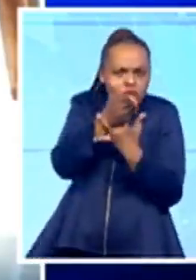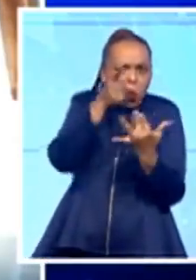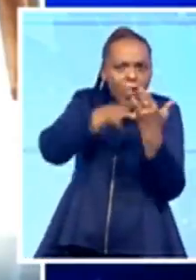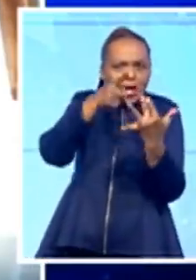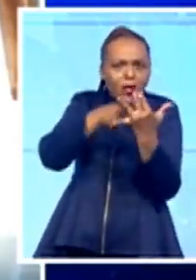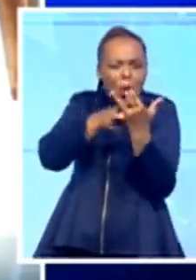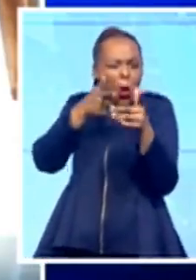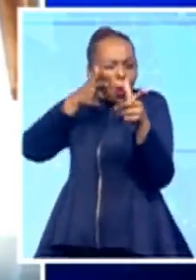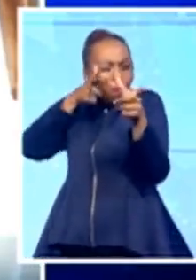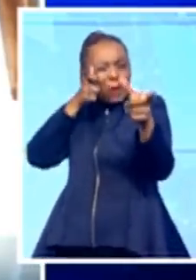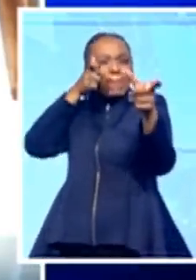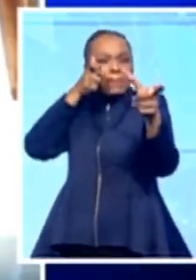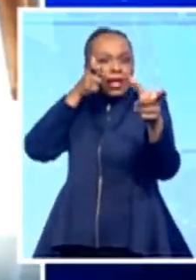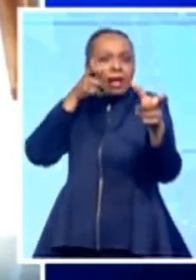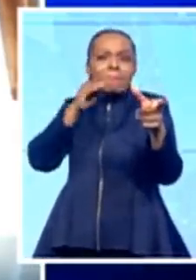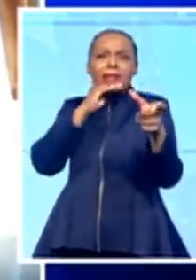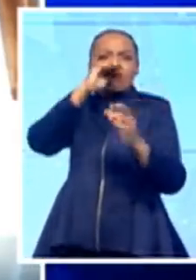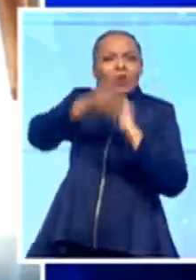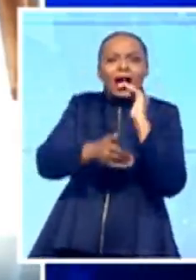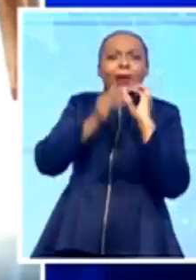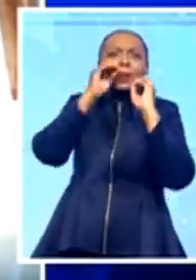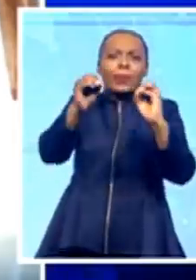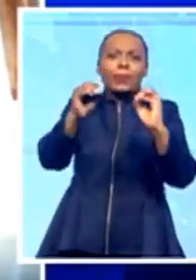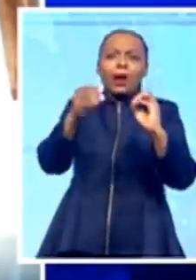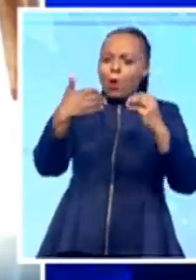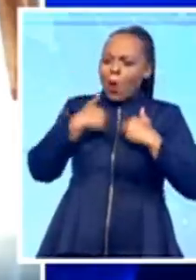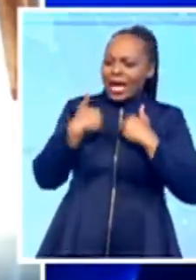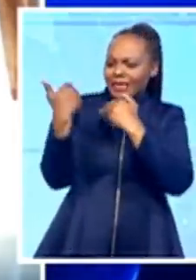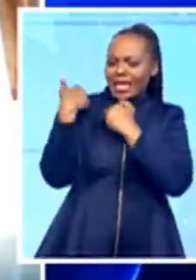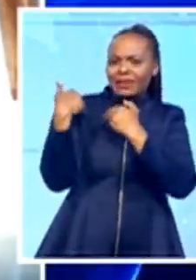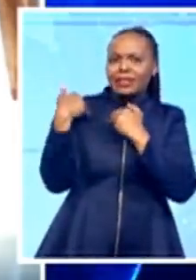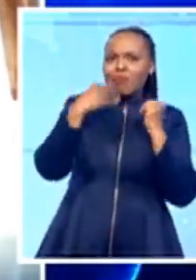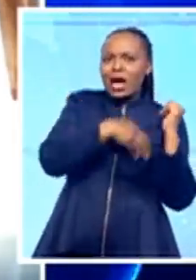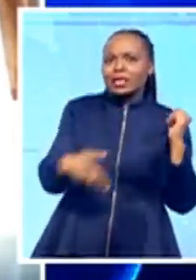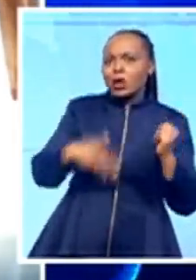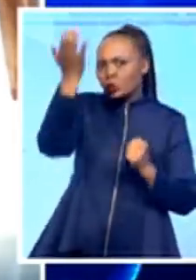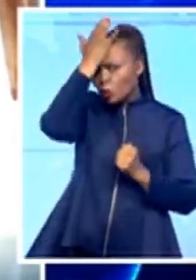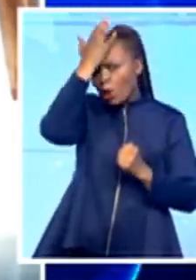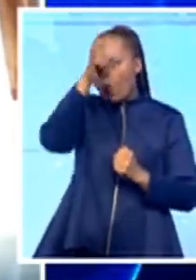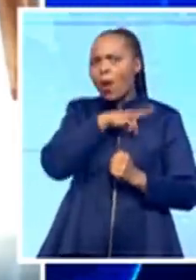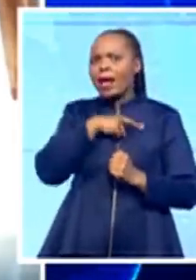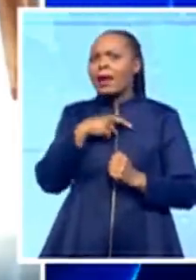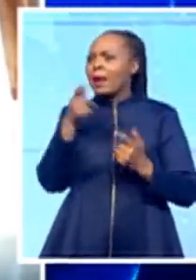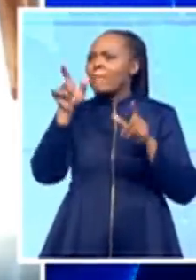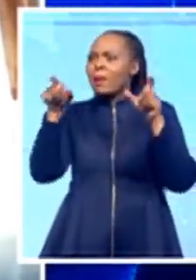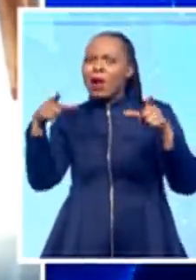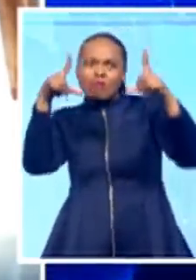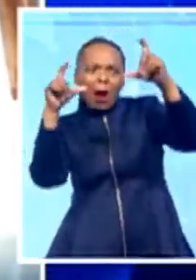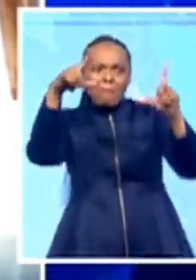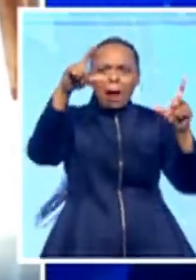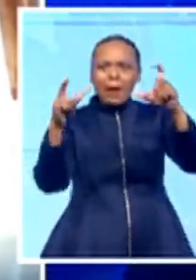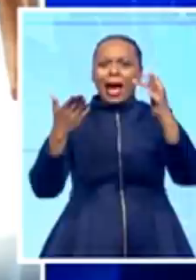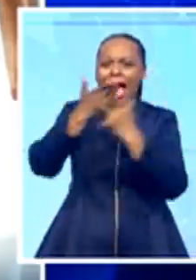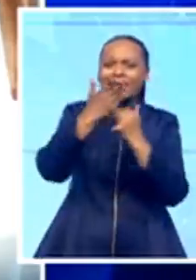worried about the safety of President Zuma. If people can take pictures of him, they can shoot him. So we're worried that President Zuma might